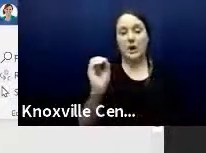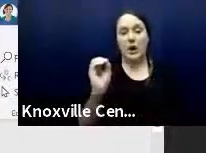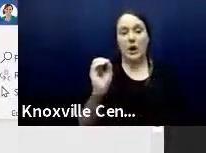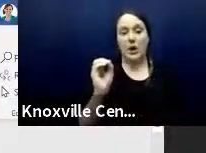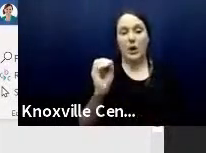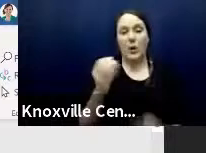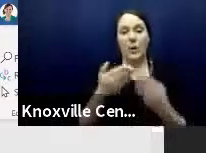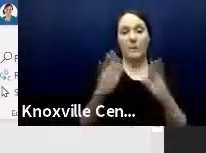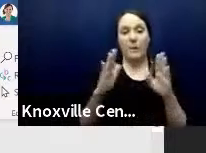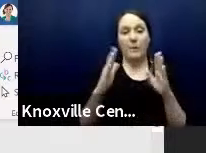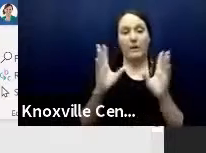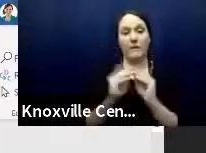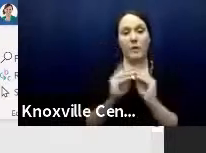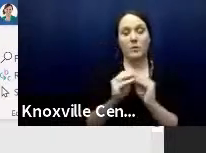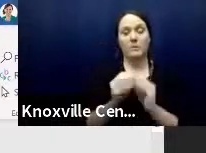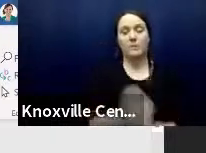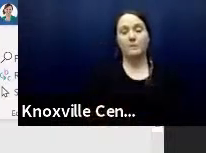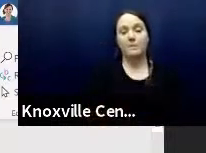public forum.